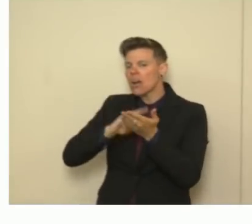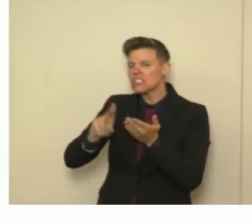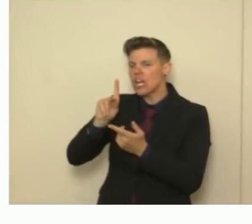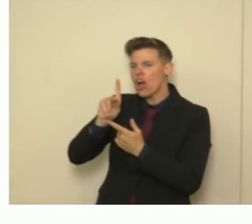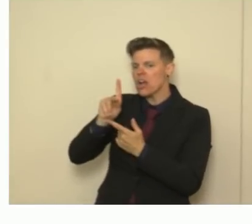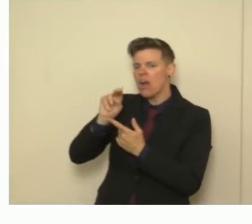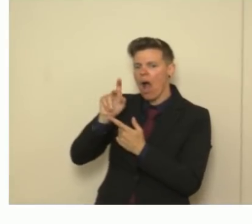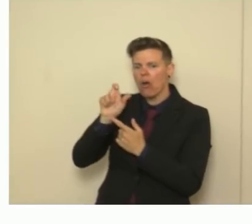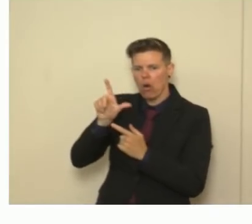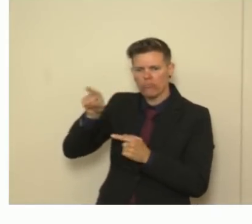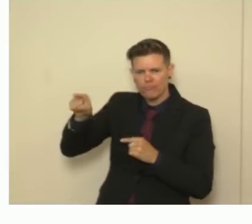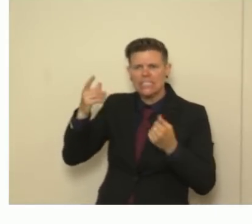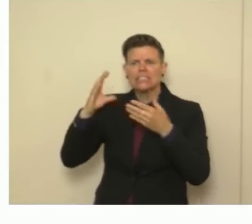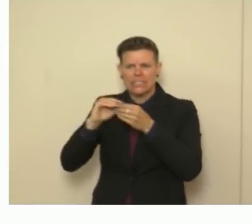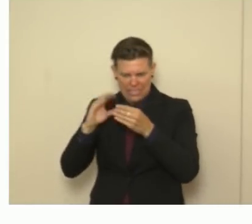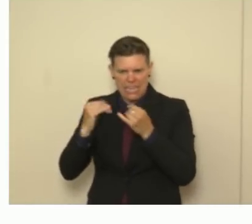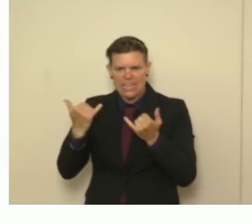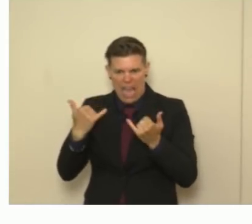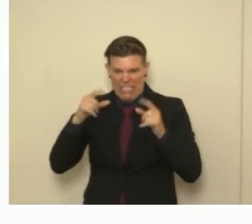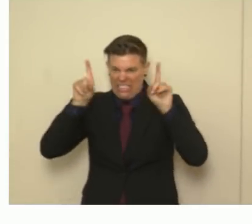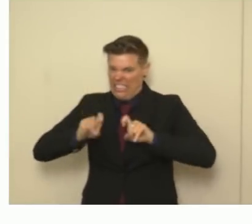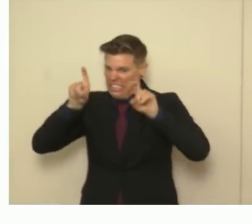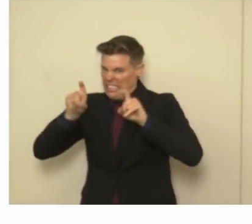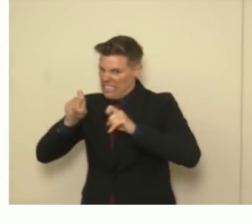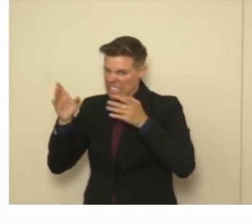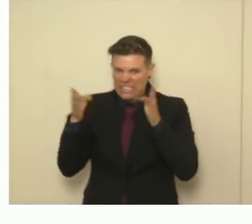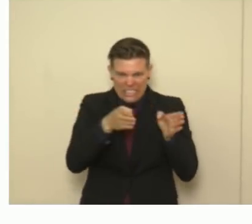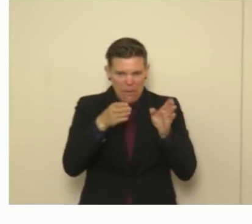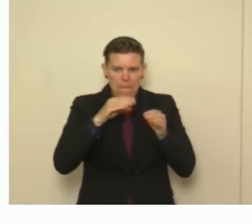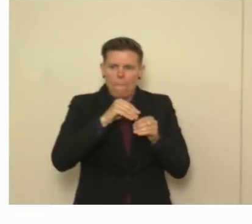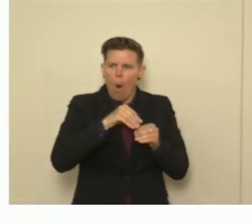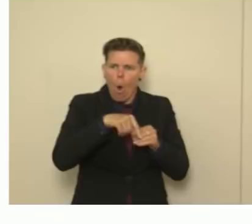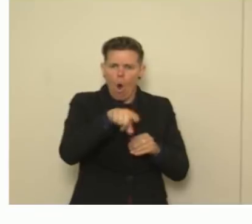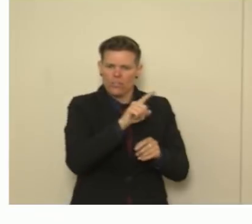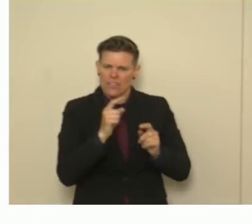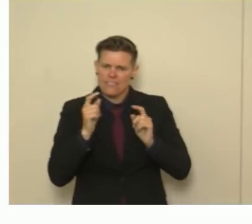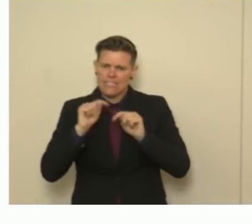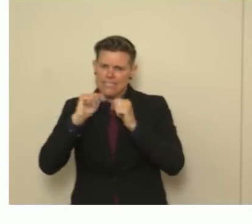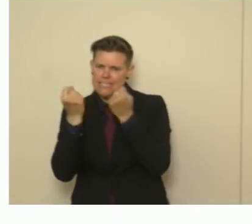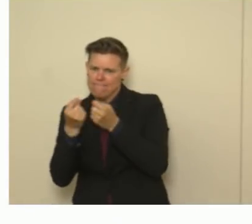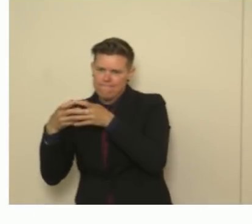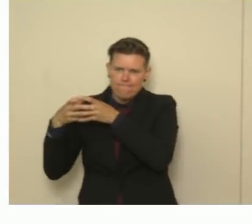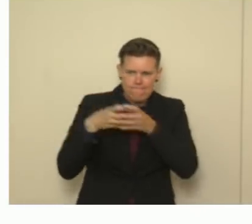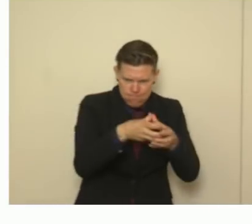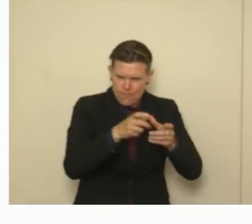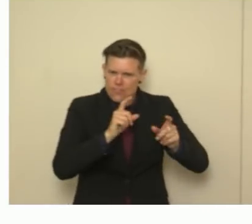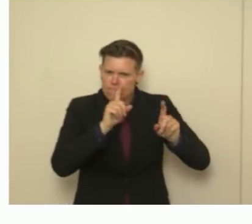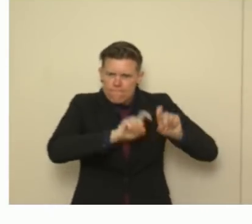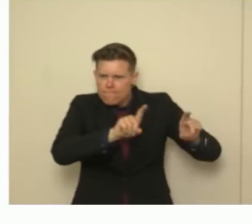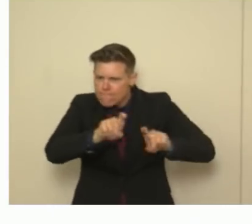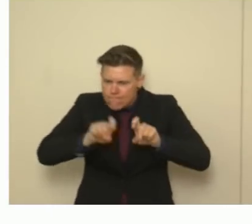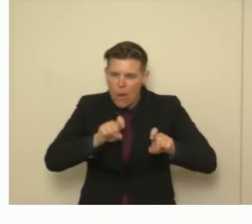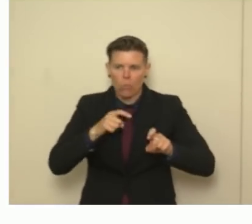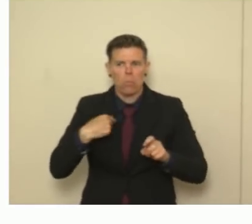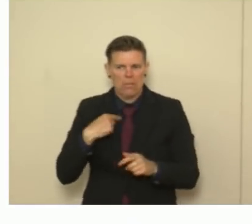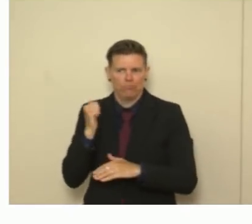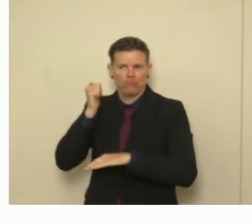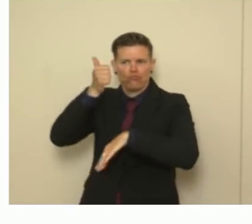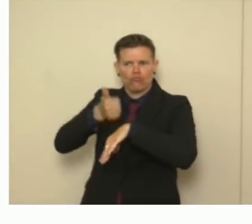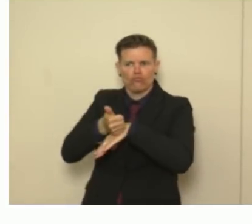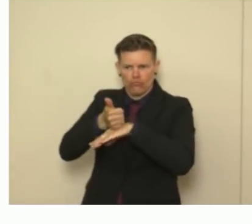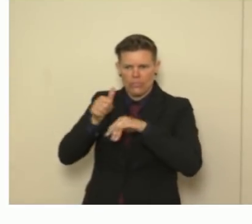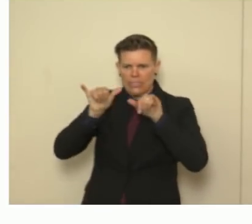really focus on these rapid responses where we know there are positive cases, to assist in contact tracing, to test all the contacts and make